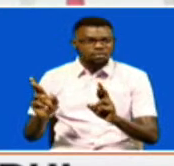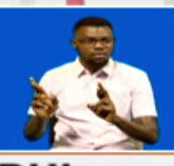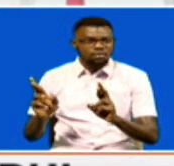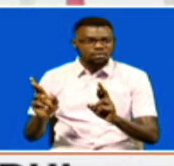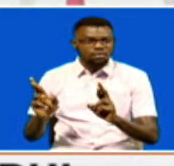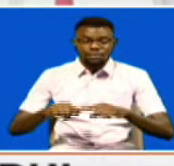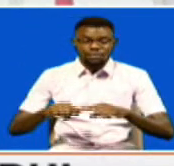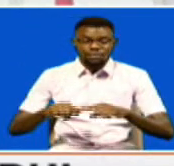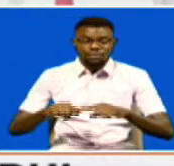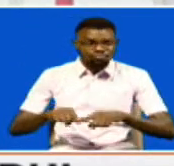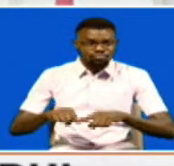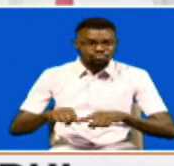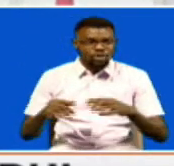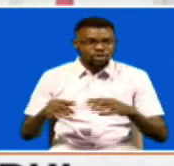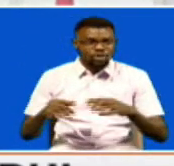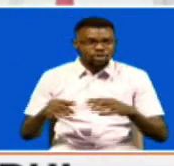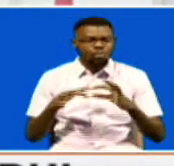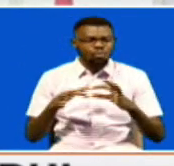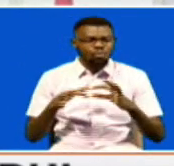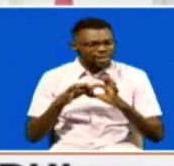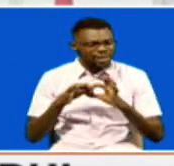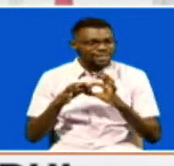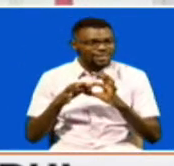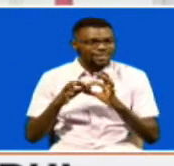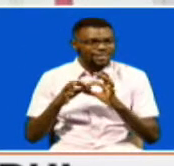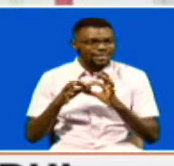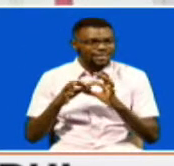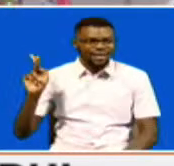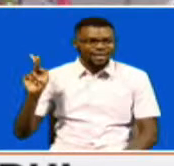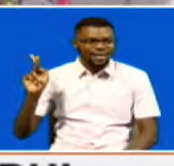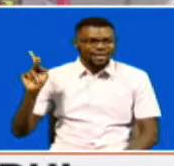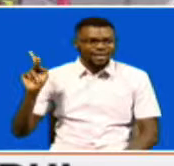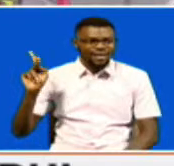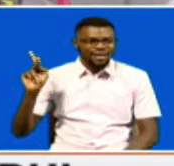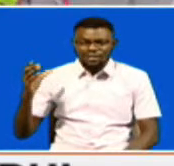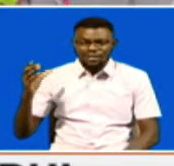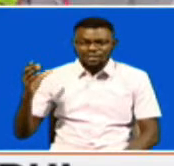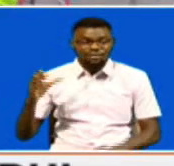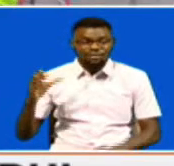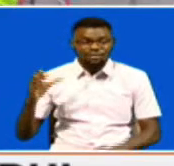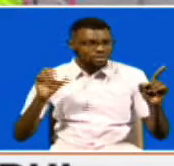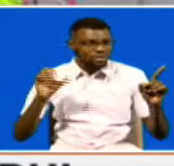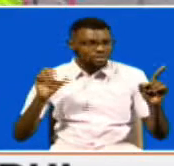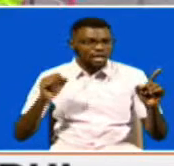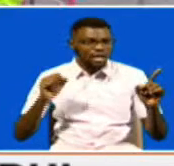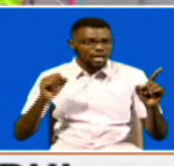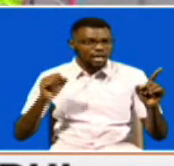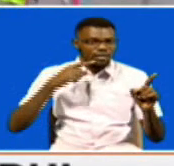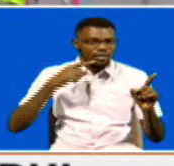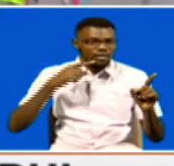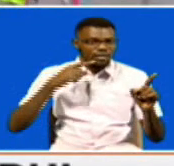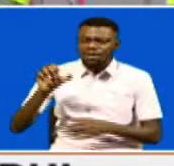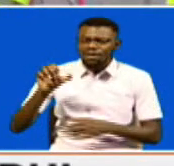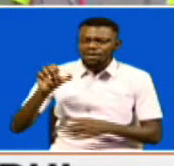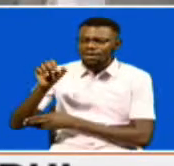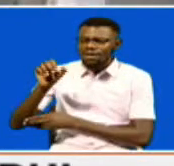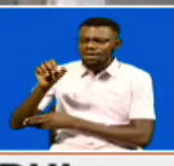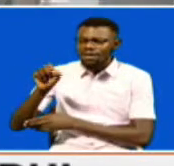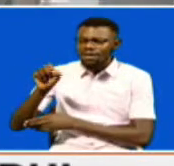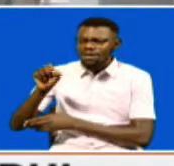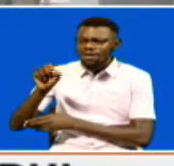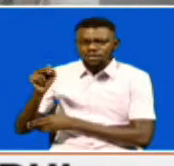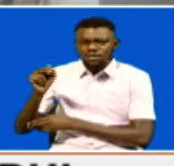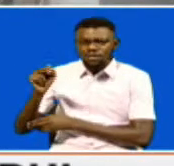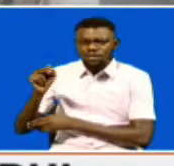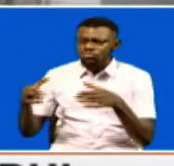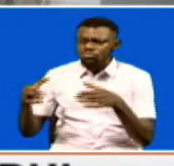interconnection with KPLC and GDC. Chirchir ametoa hakikisho kuwa Social Energy ina uwezo wa